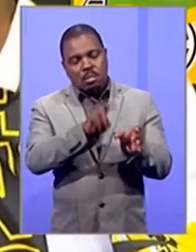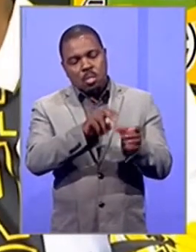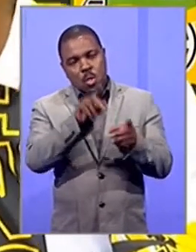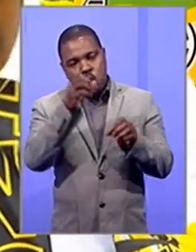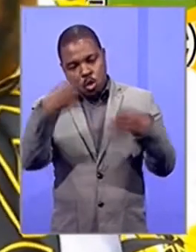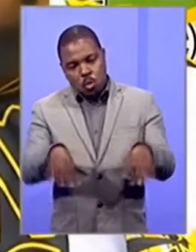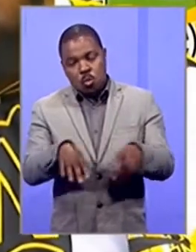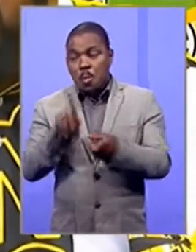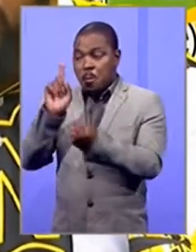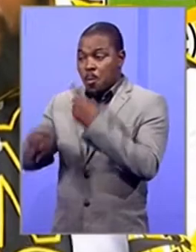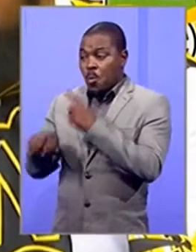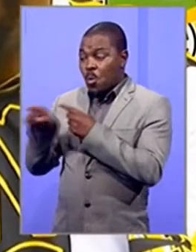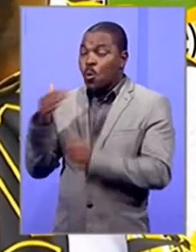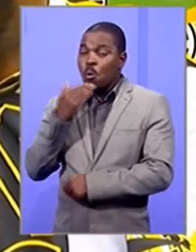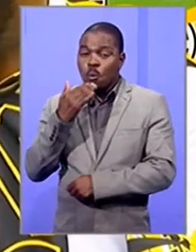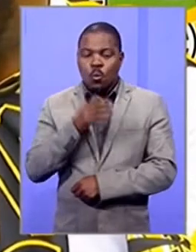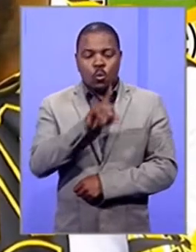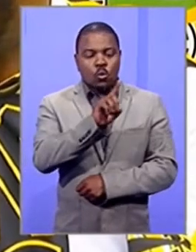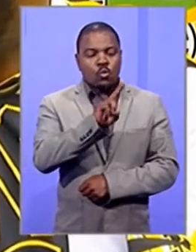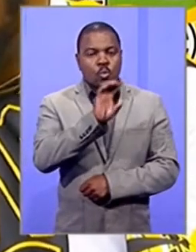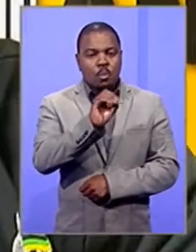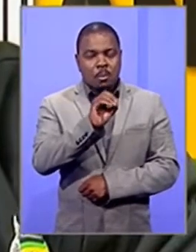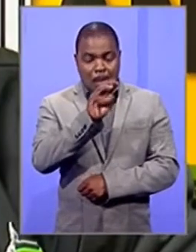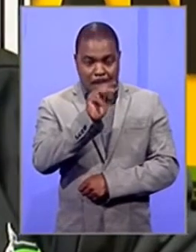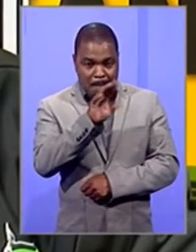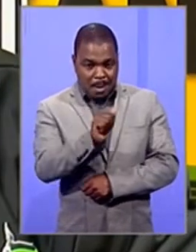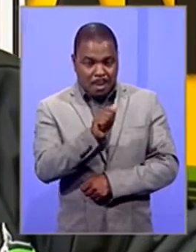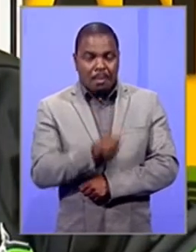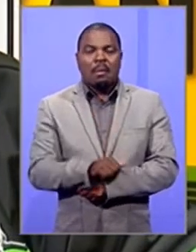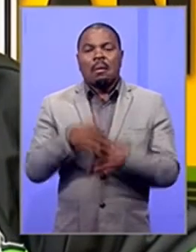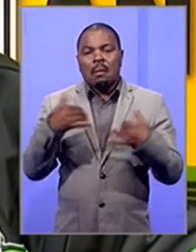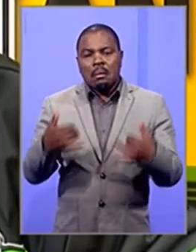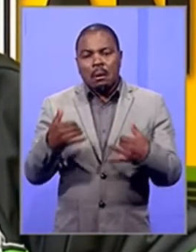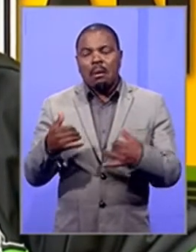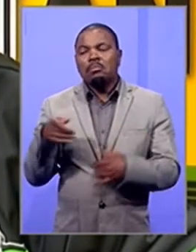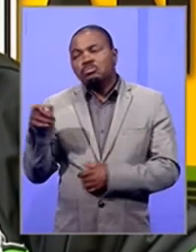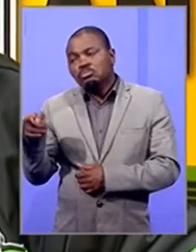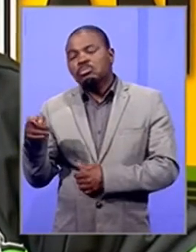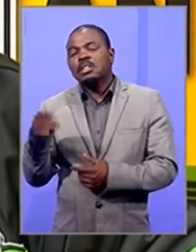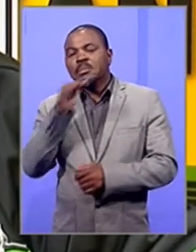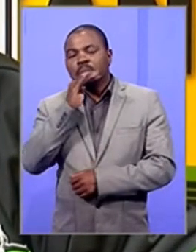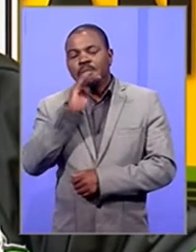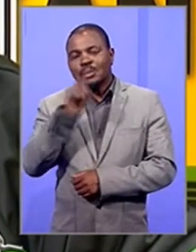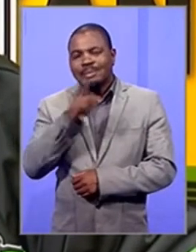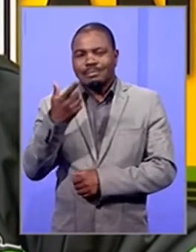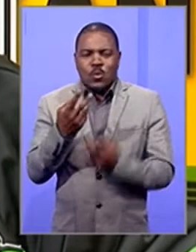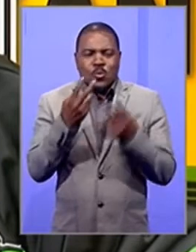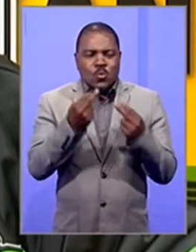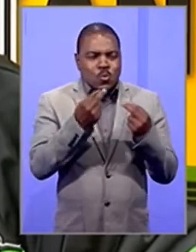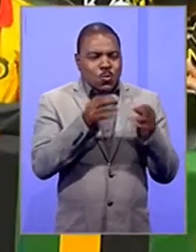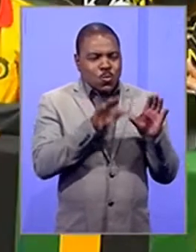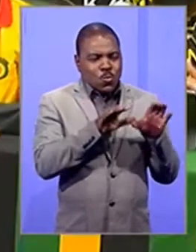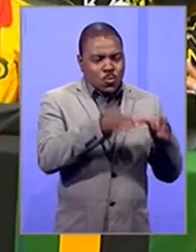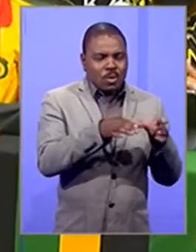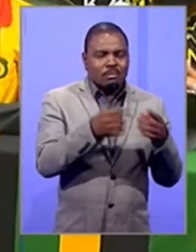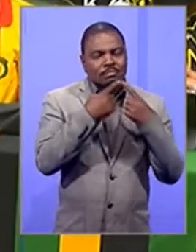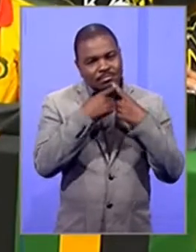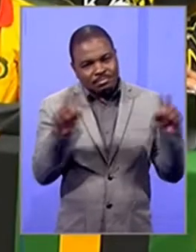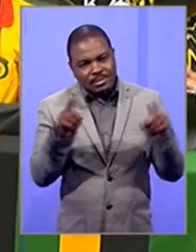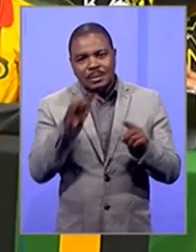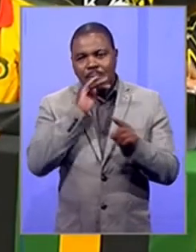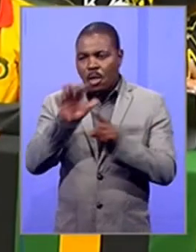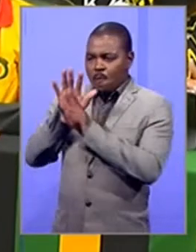Duma sebokeng sa moraorao sa profense sa Moga mme seo se bolela hore boetapele bo botjha bo hlakisitse ntlha ya hore ha